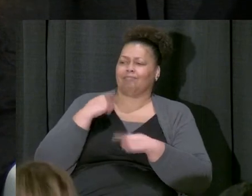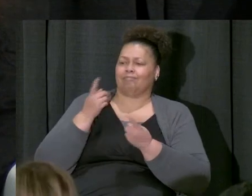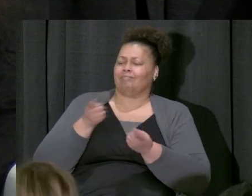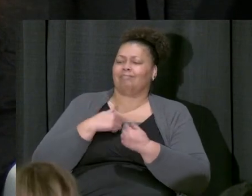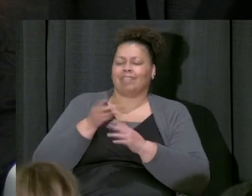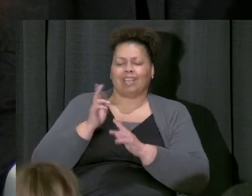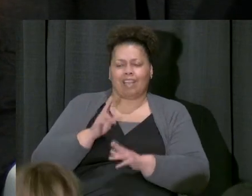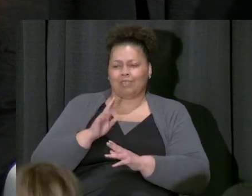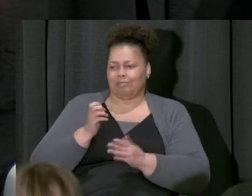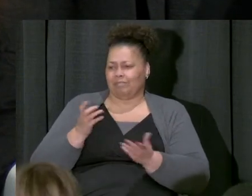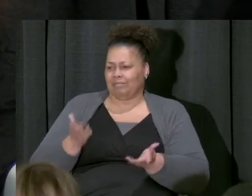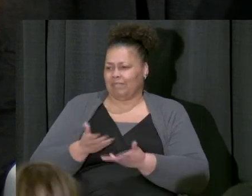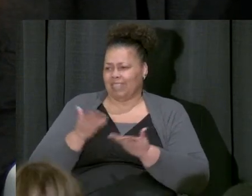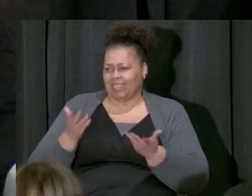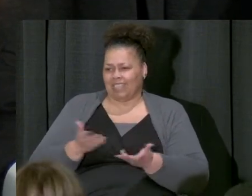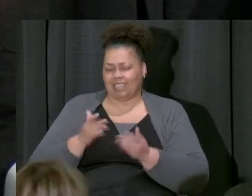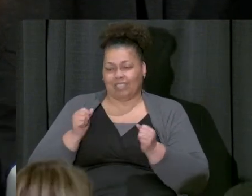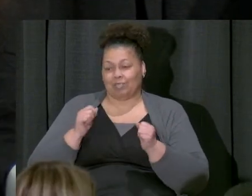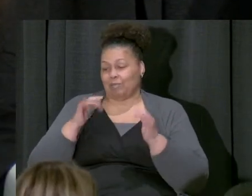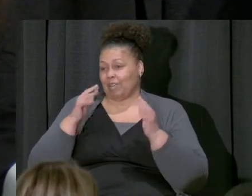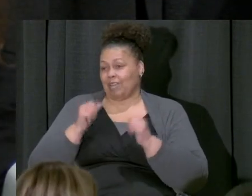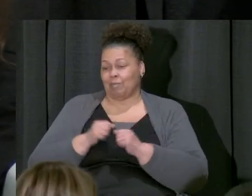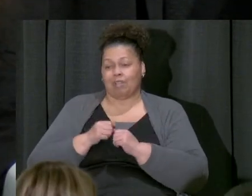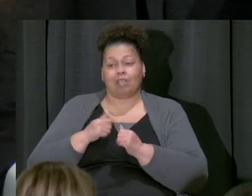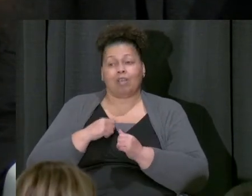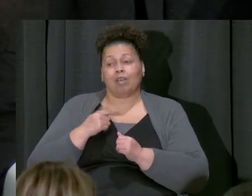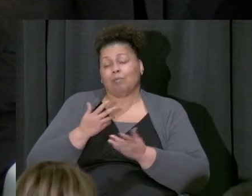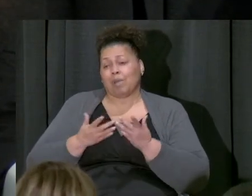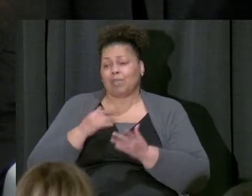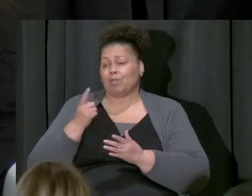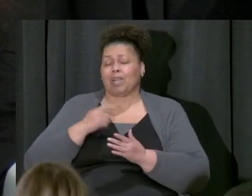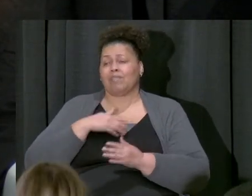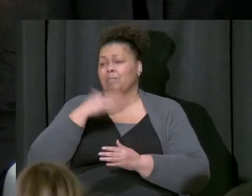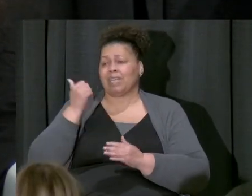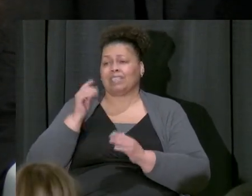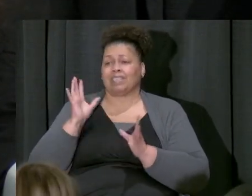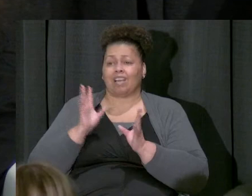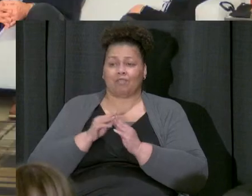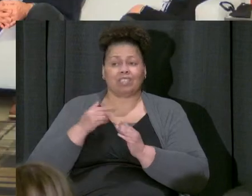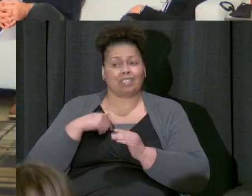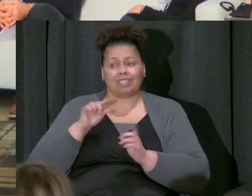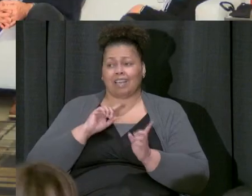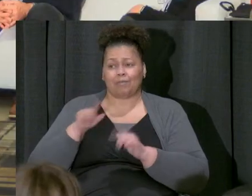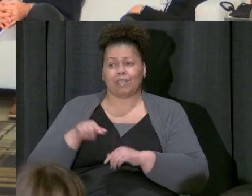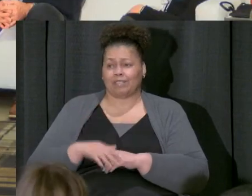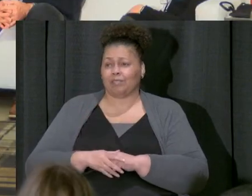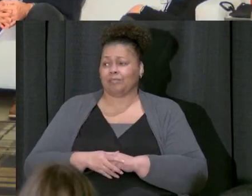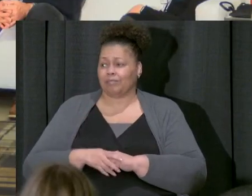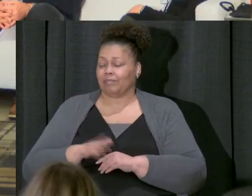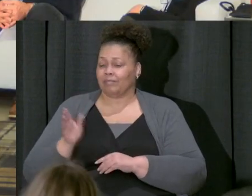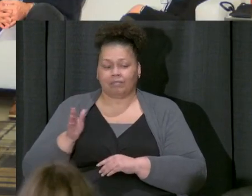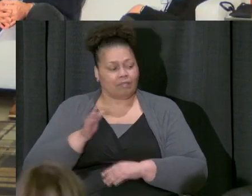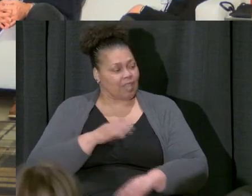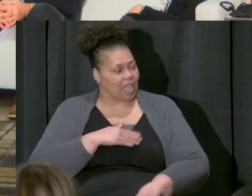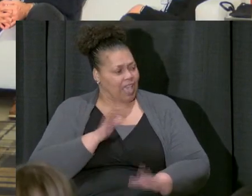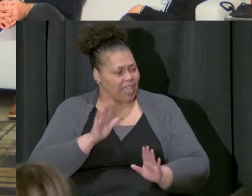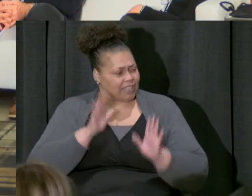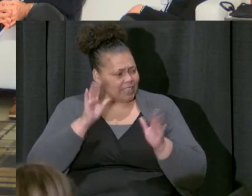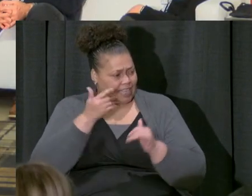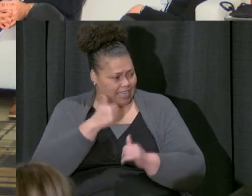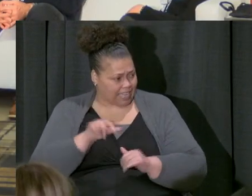honor to be here. It's been a remarkable, probably one of the best conferences I've been to. Excellent. Are there any sessions that stood out